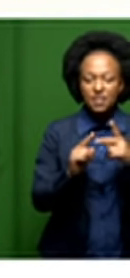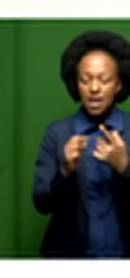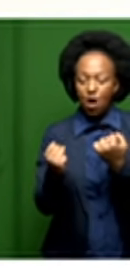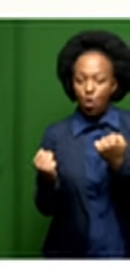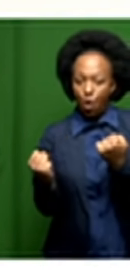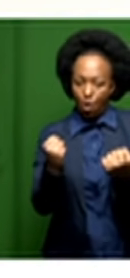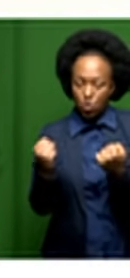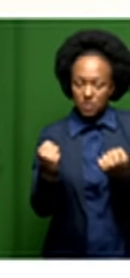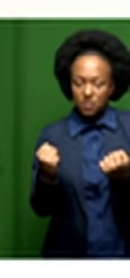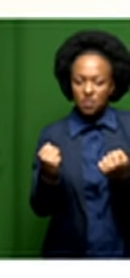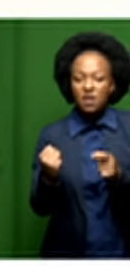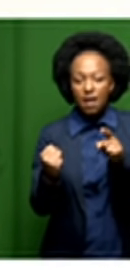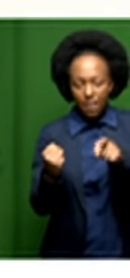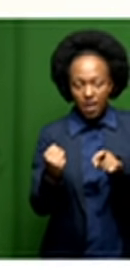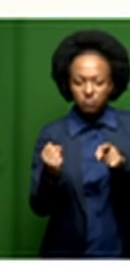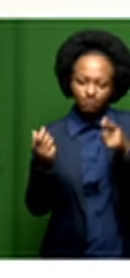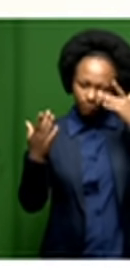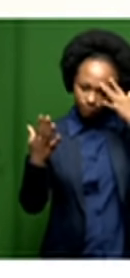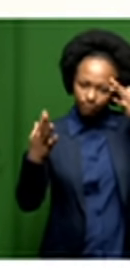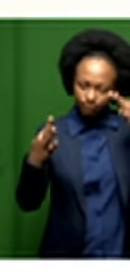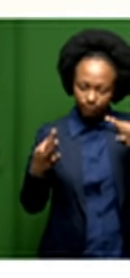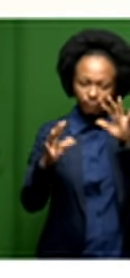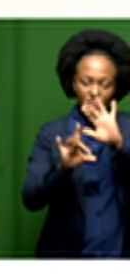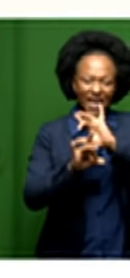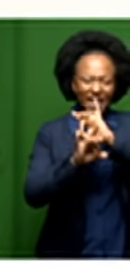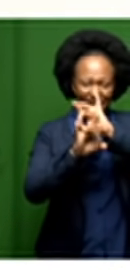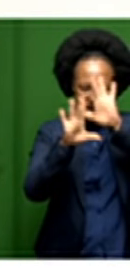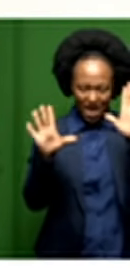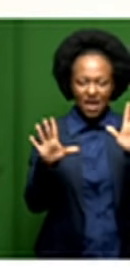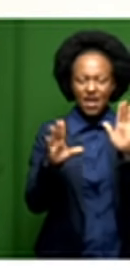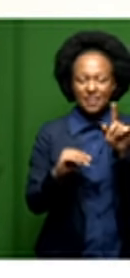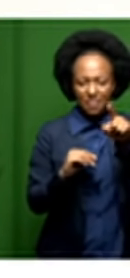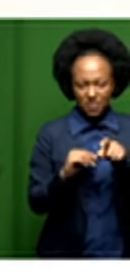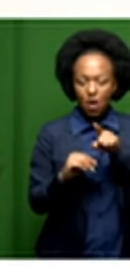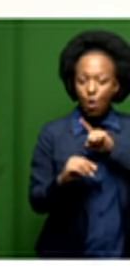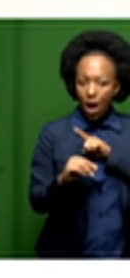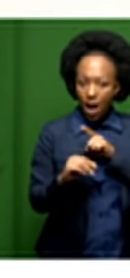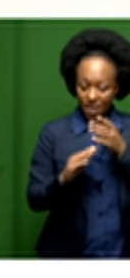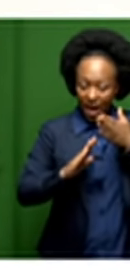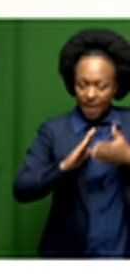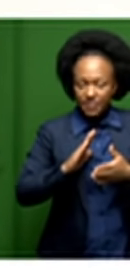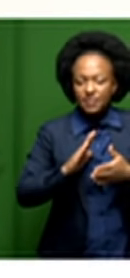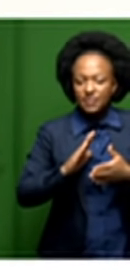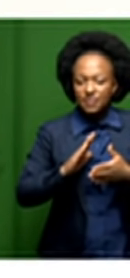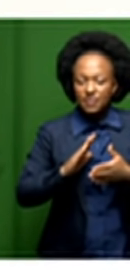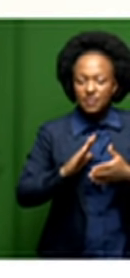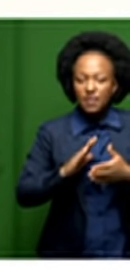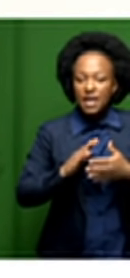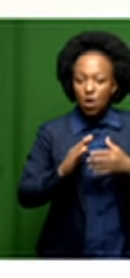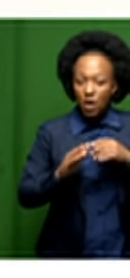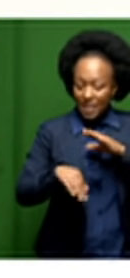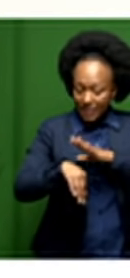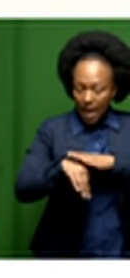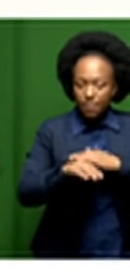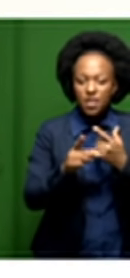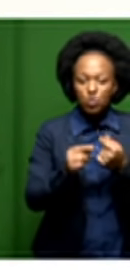must be able to express themselves very clearly so that at the end of the day, when they run these